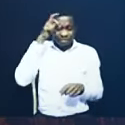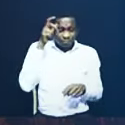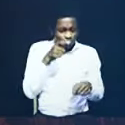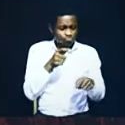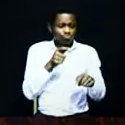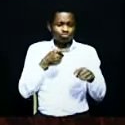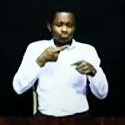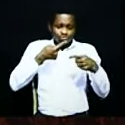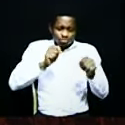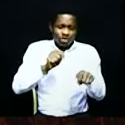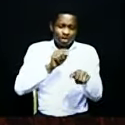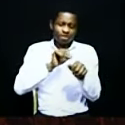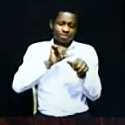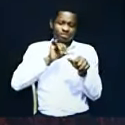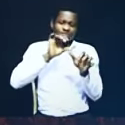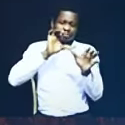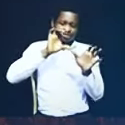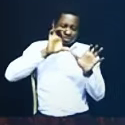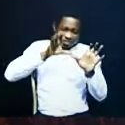See,